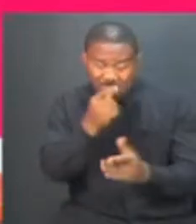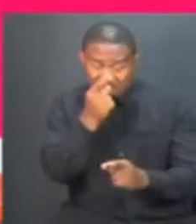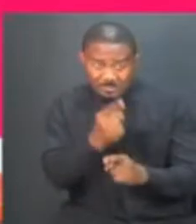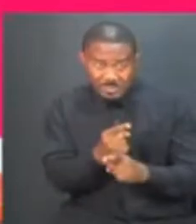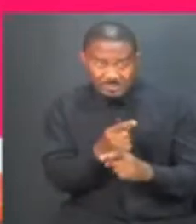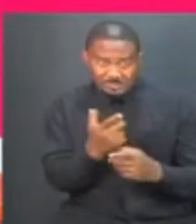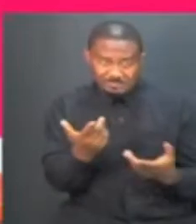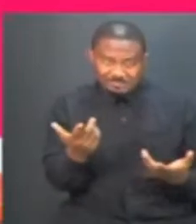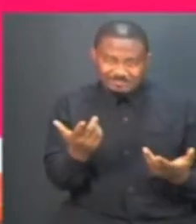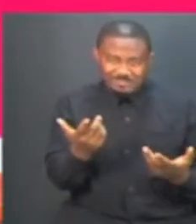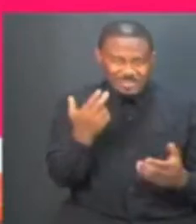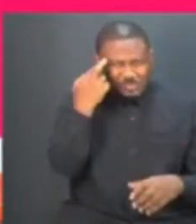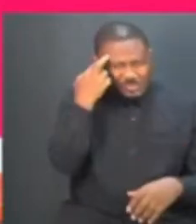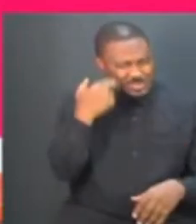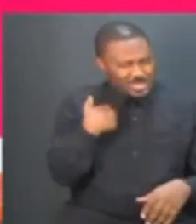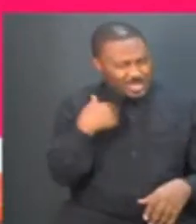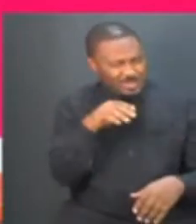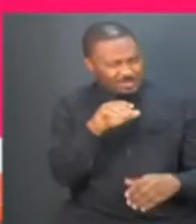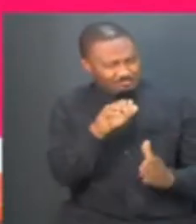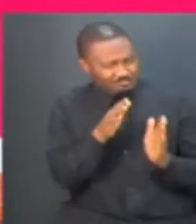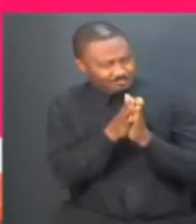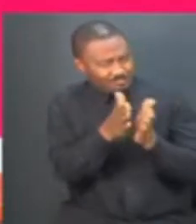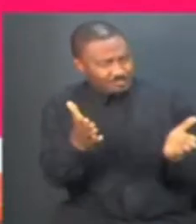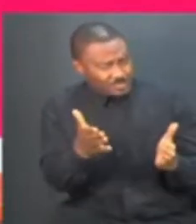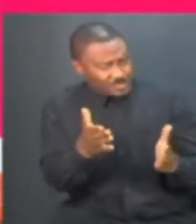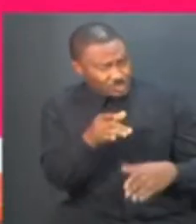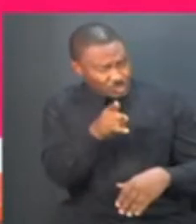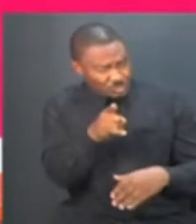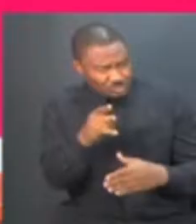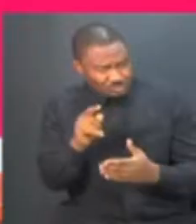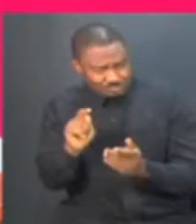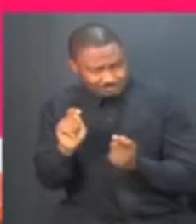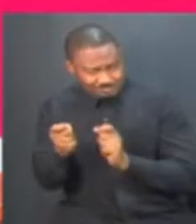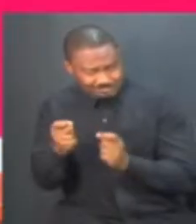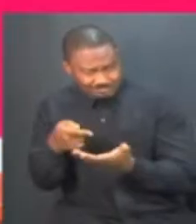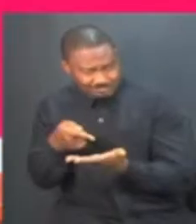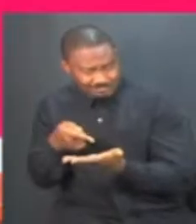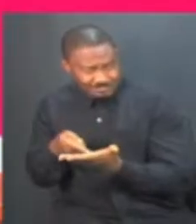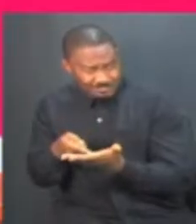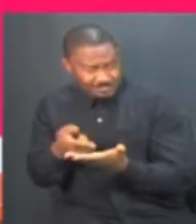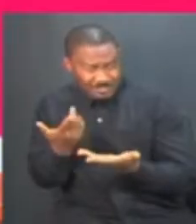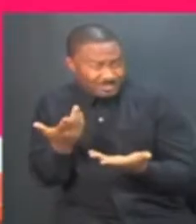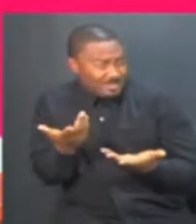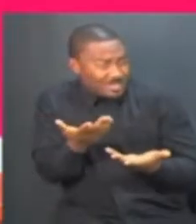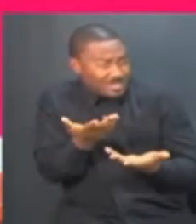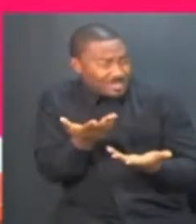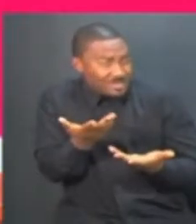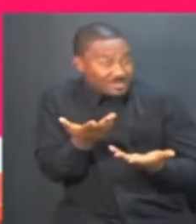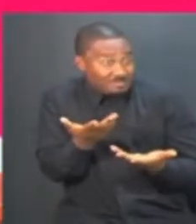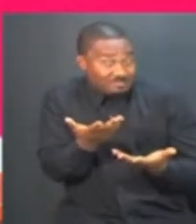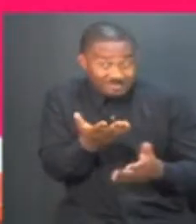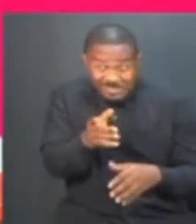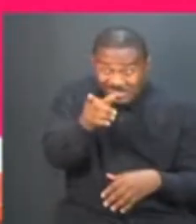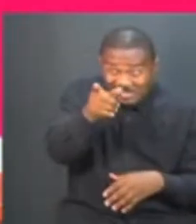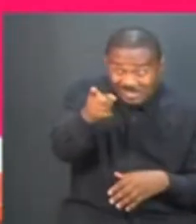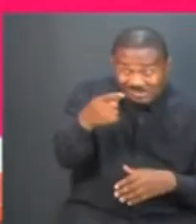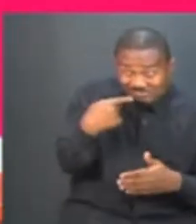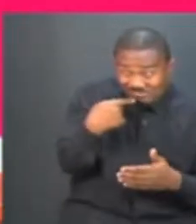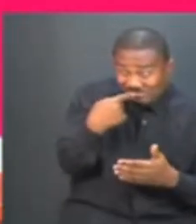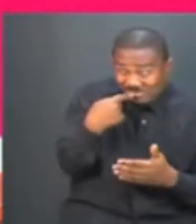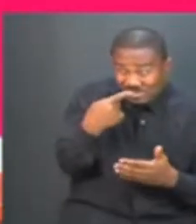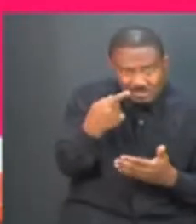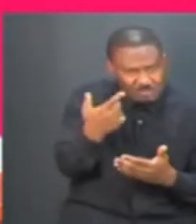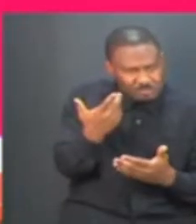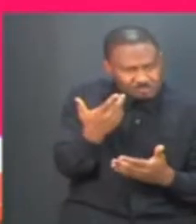you correcting? You know, Mr. Speaker. Because if that is what he said and is captured